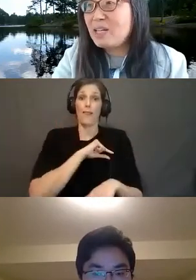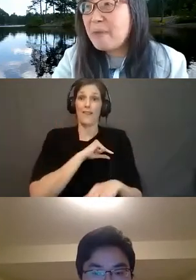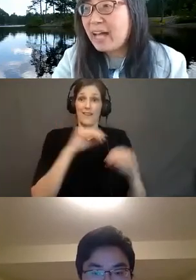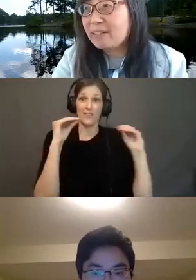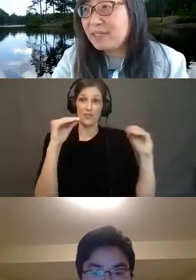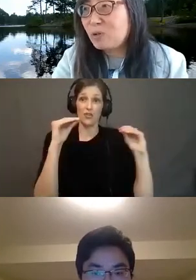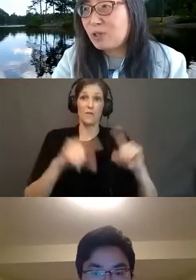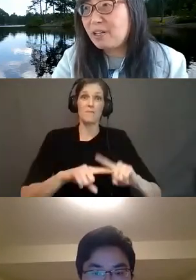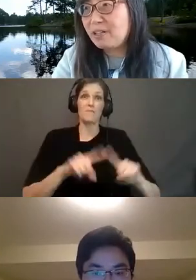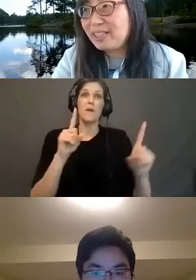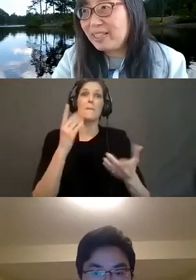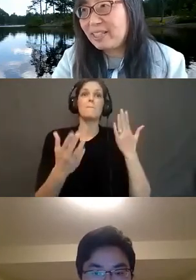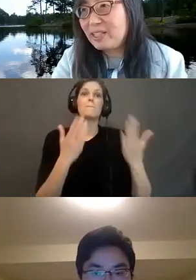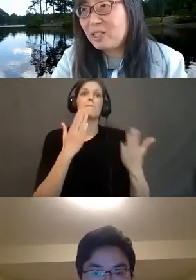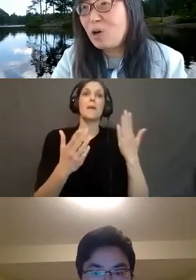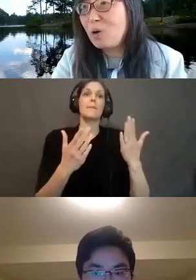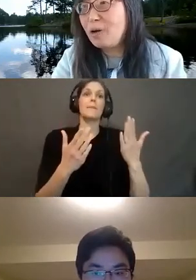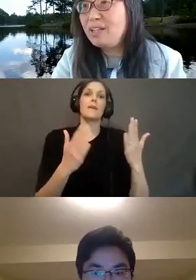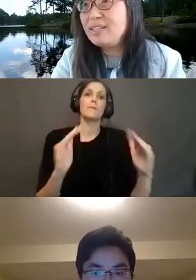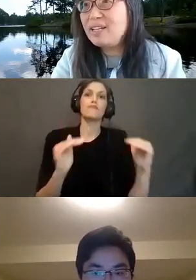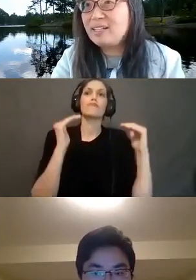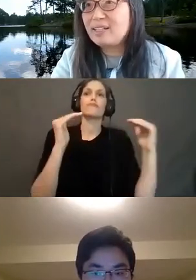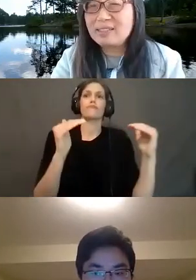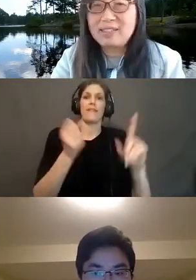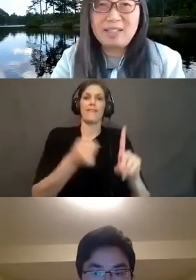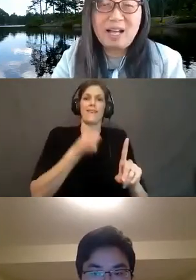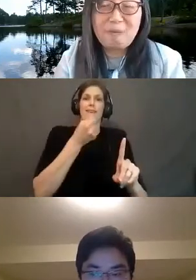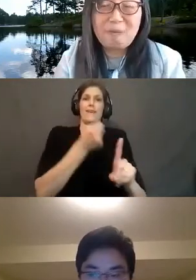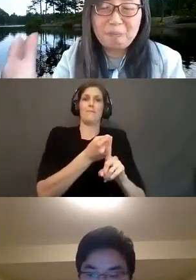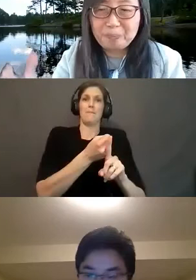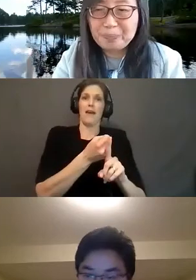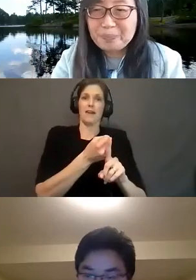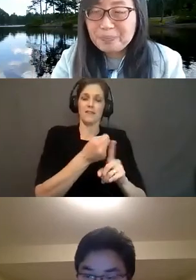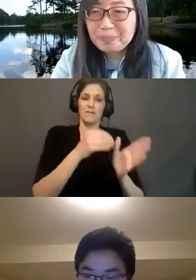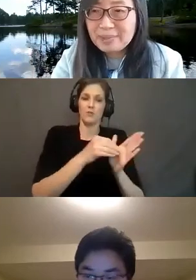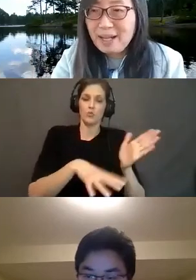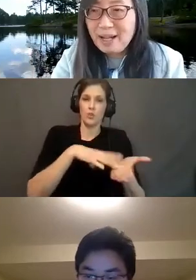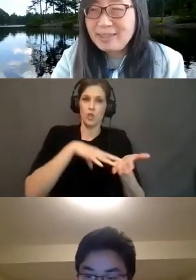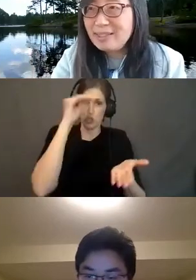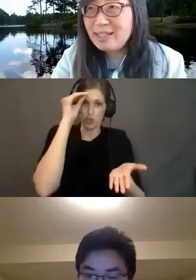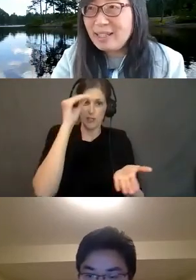the impact of instruction on learning. So under the